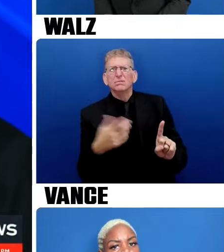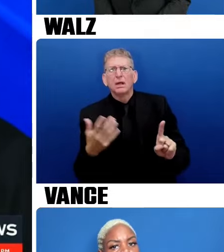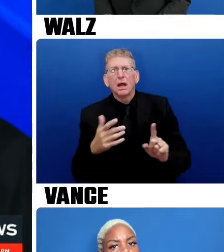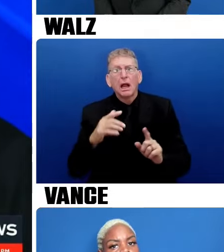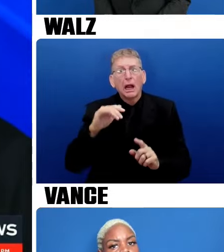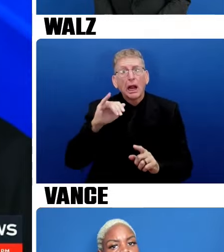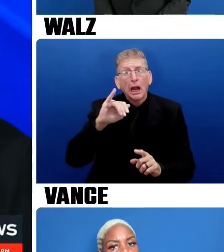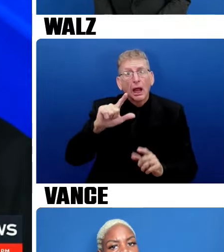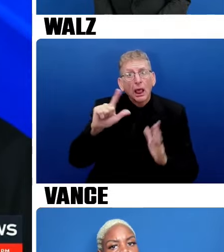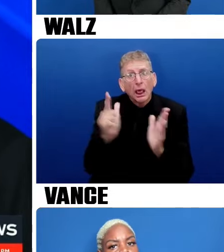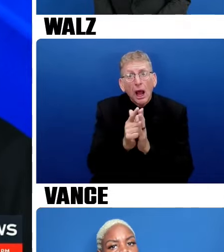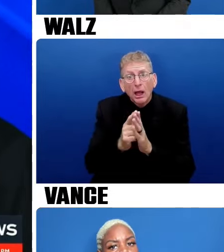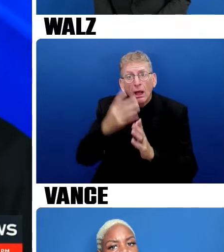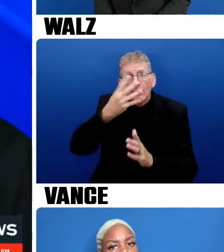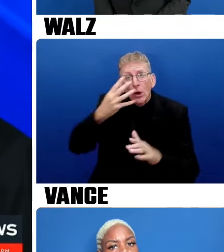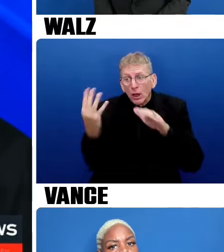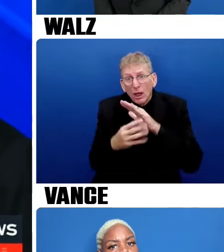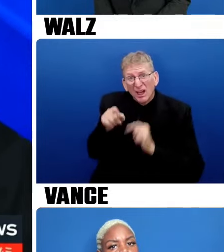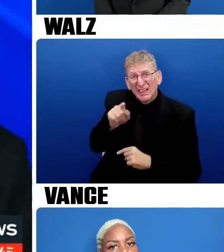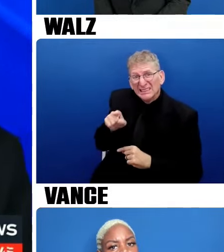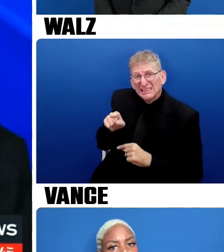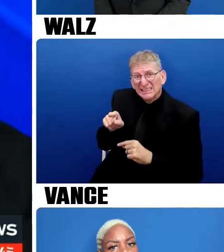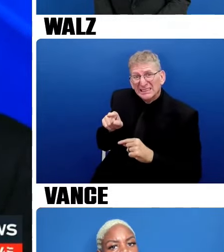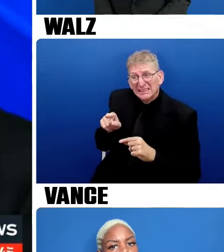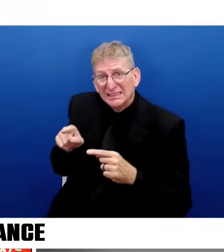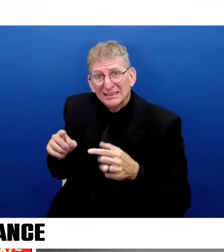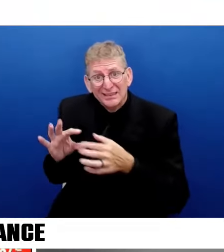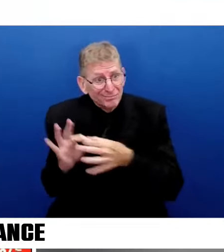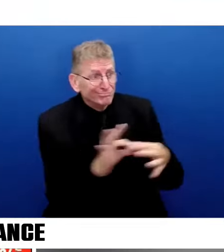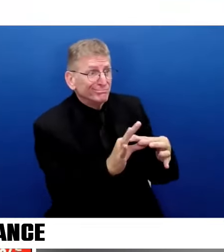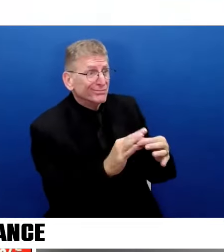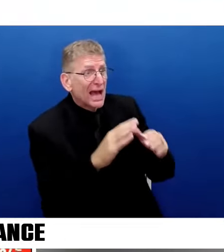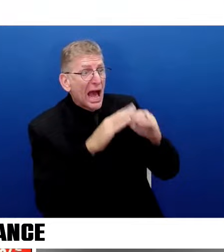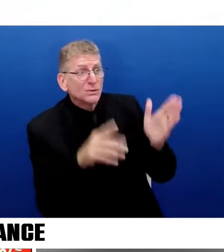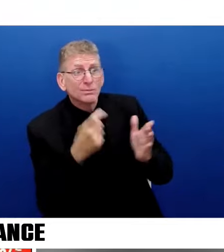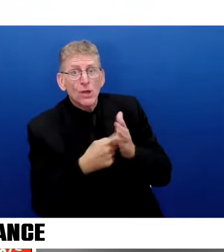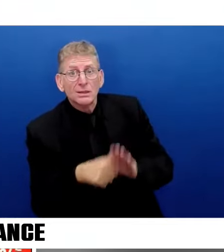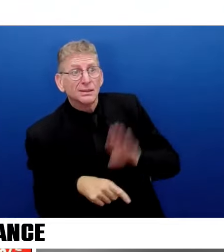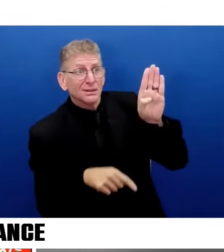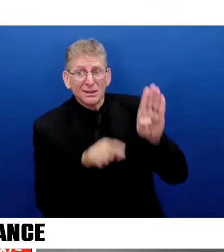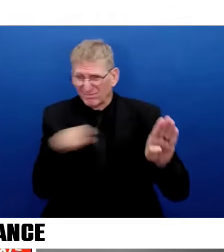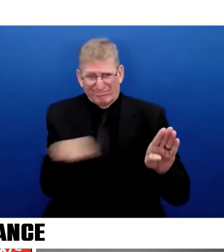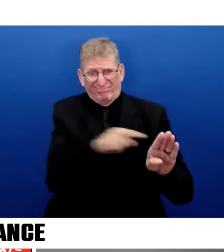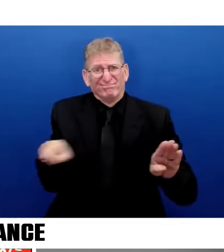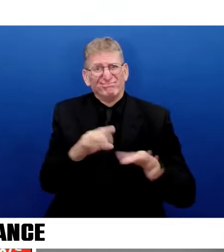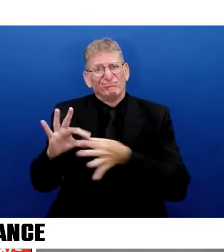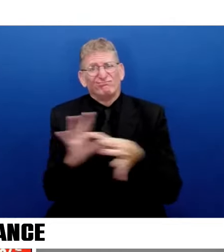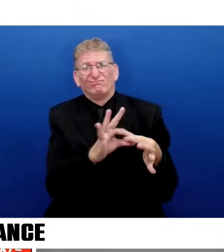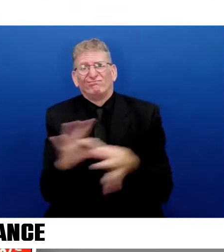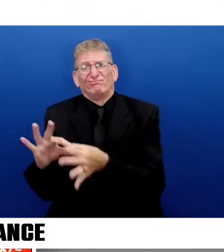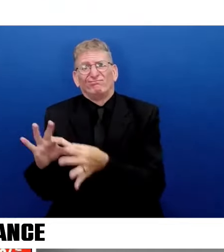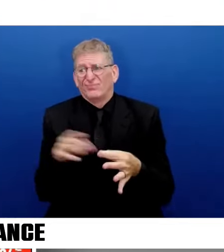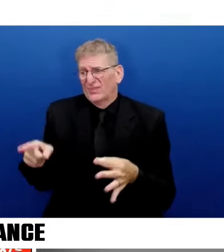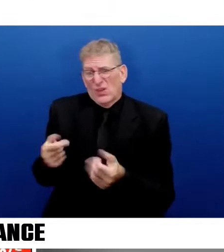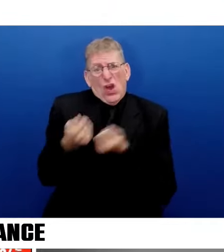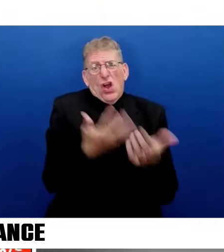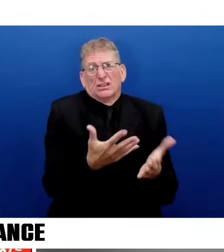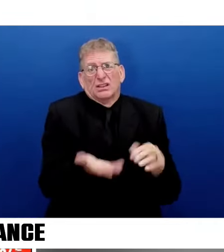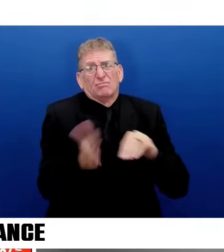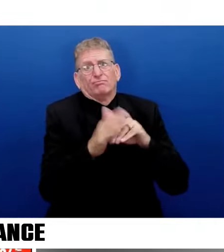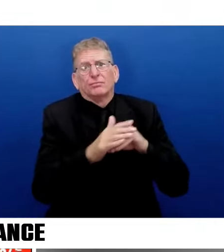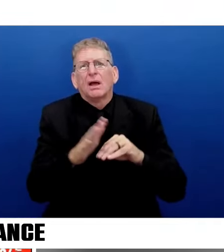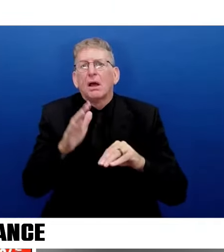of course, Margaret, that's not the entire driver of higher housing prices. It's also the regulatory regime of Kamala Harris. Look, we